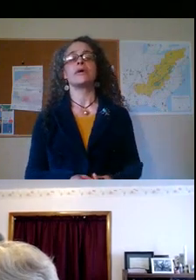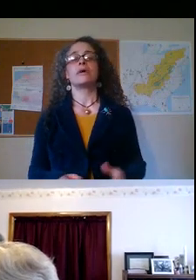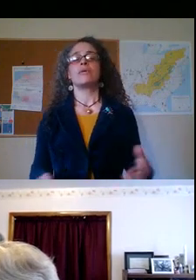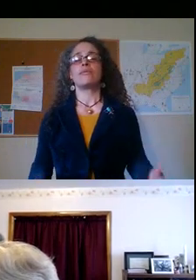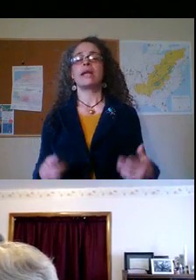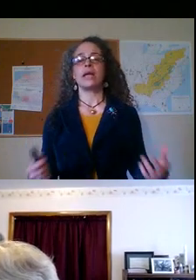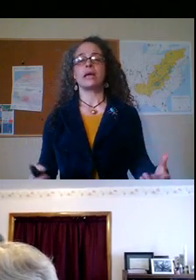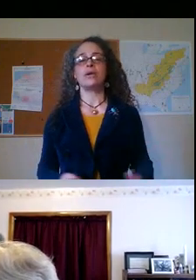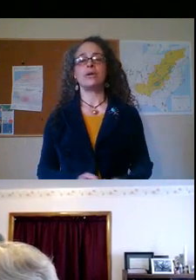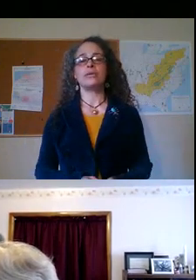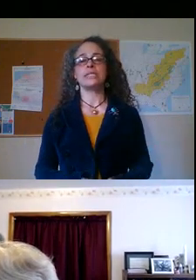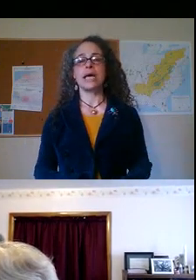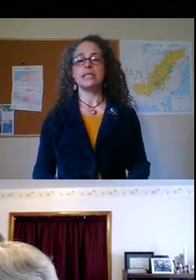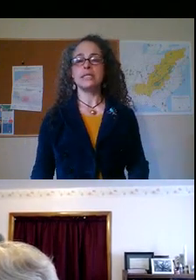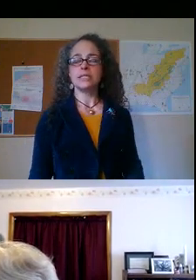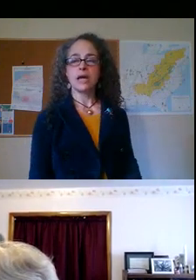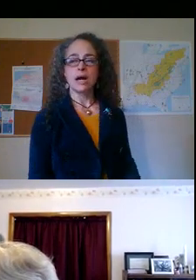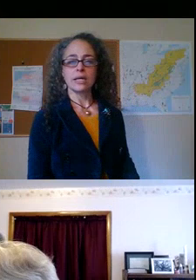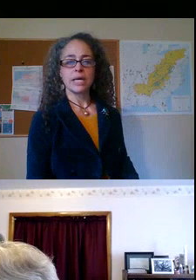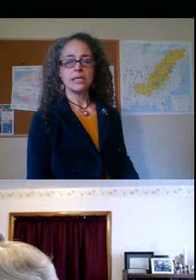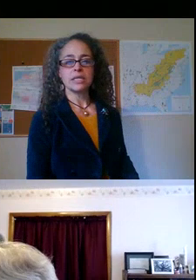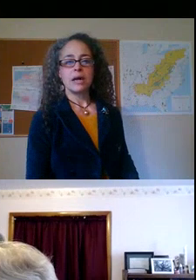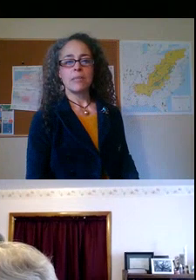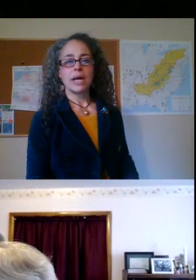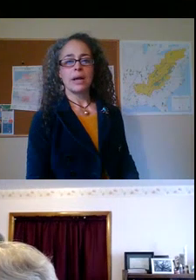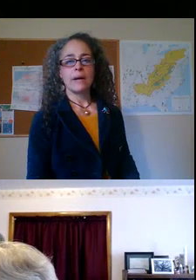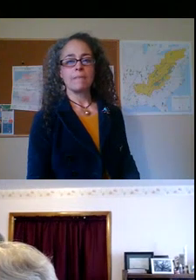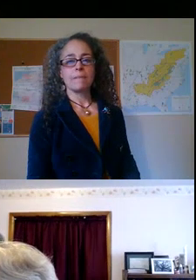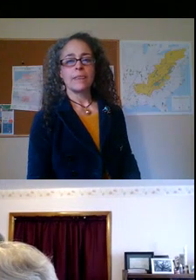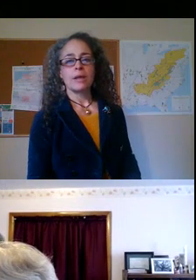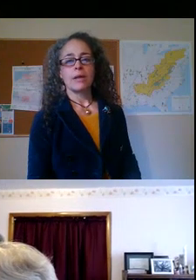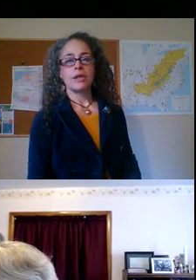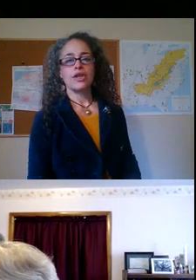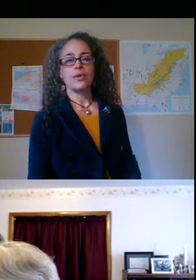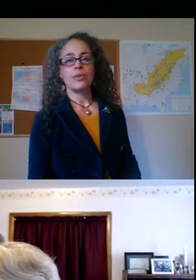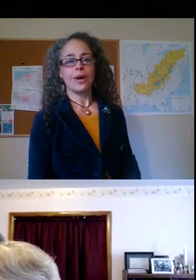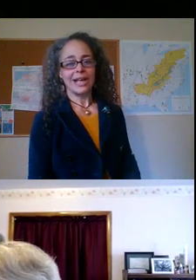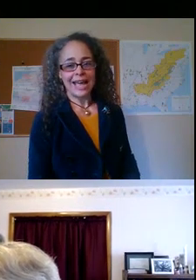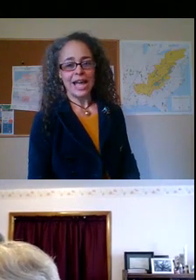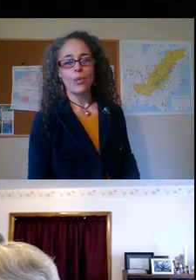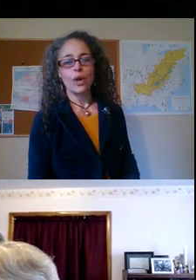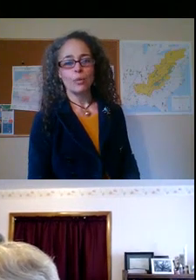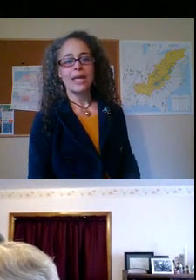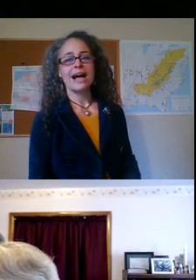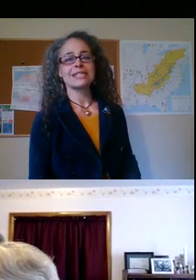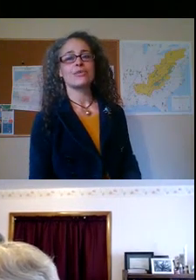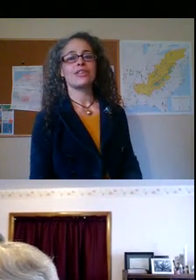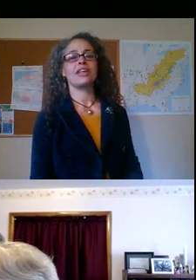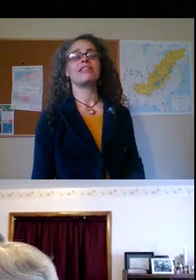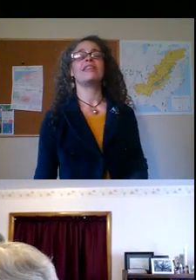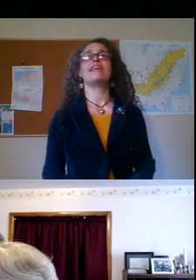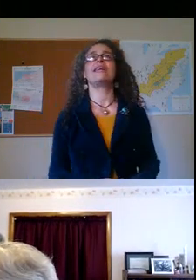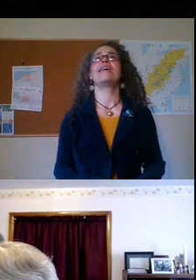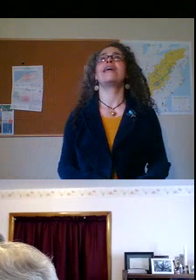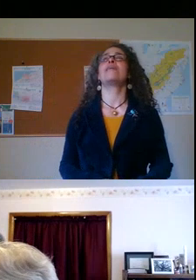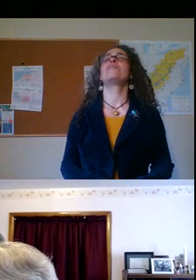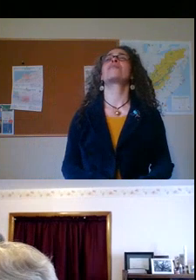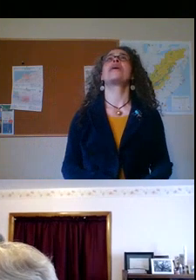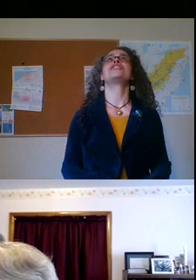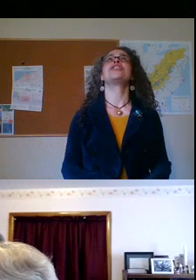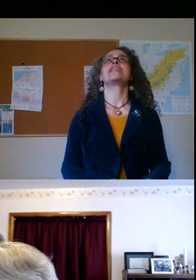process of writing a new SEDS document. But you, again, will be asked within